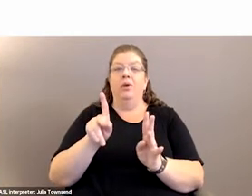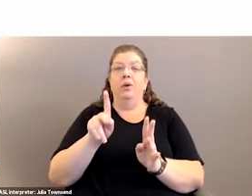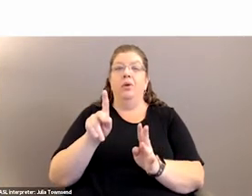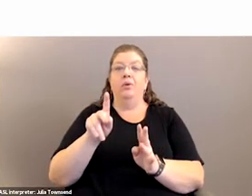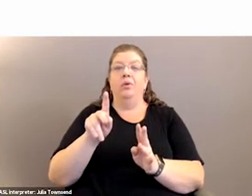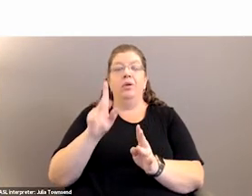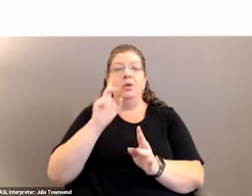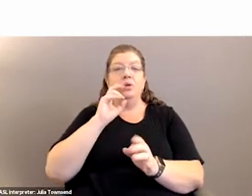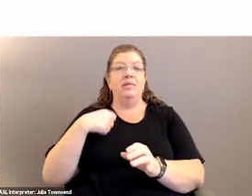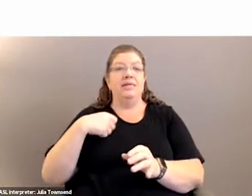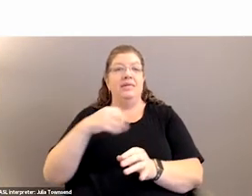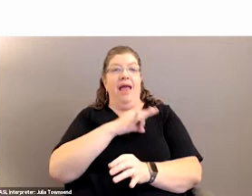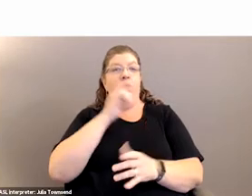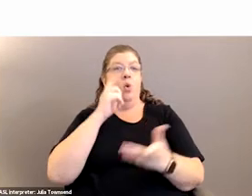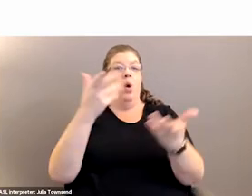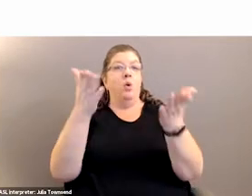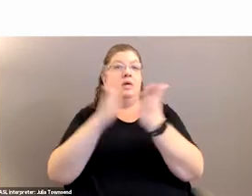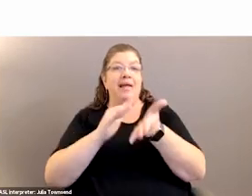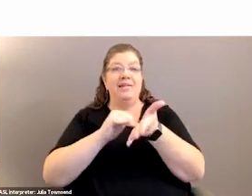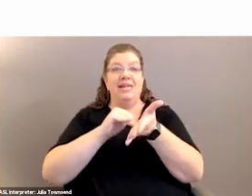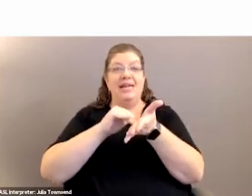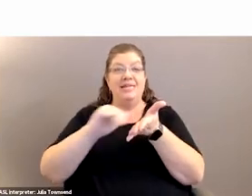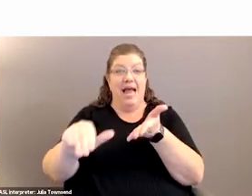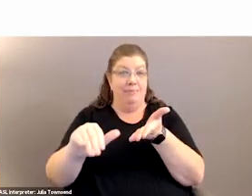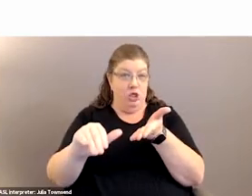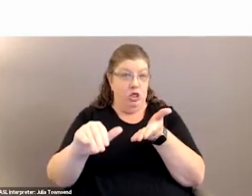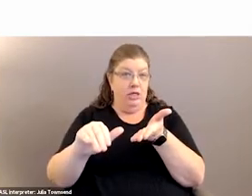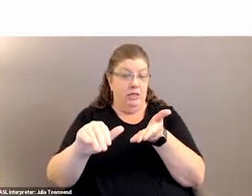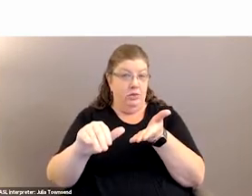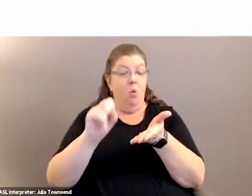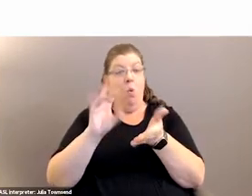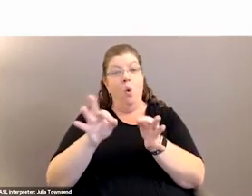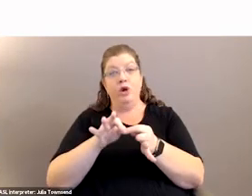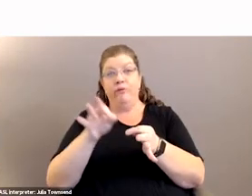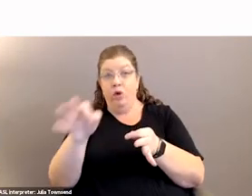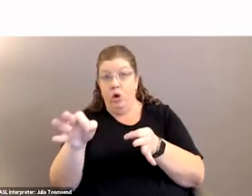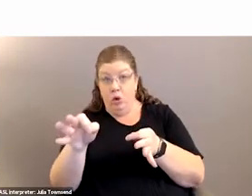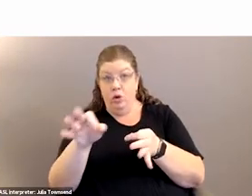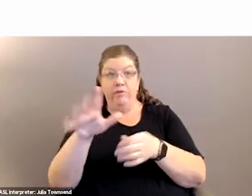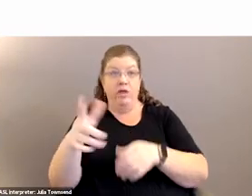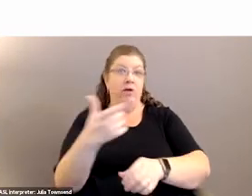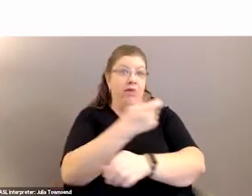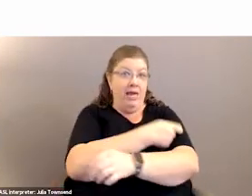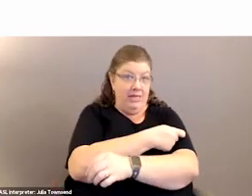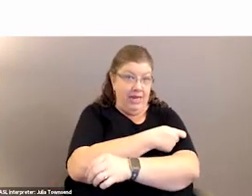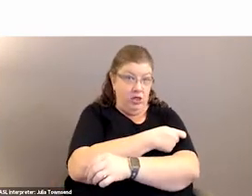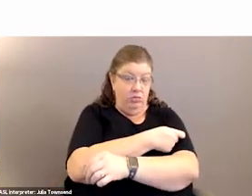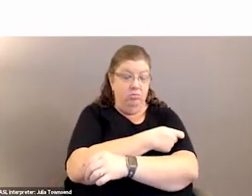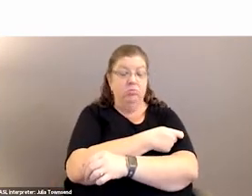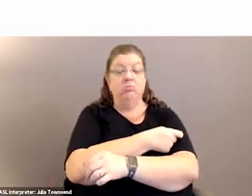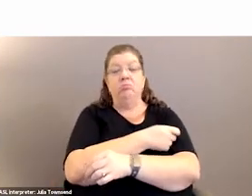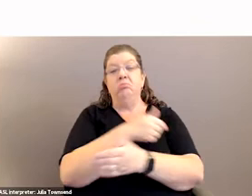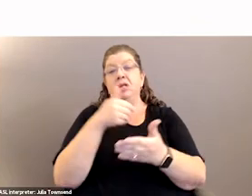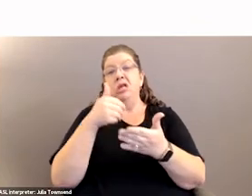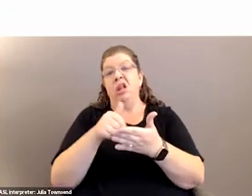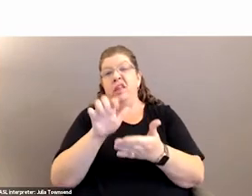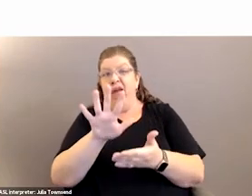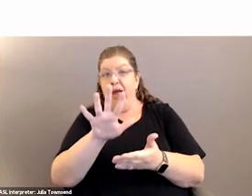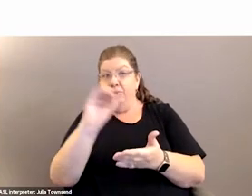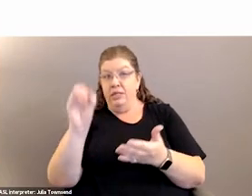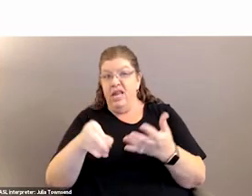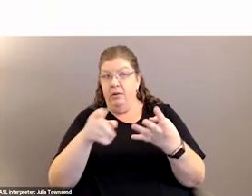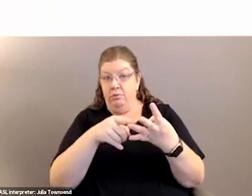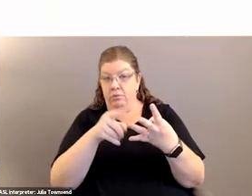staff members who are requesting an exemption or deferral of their vaccination that's nearly five percent of our